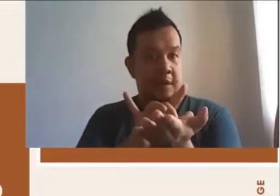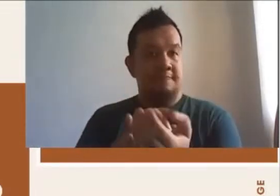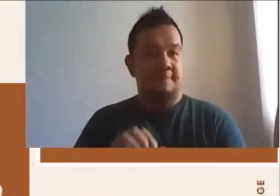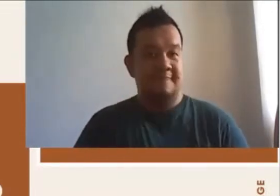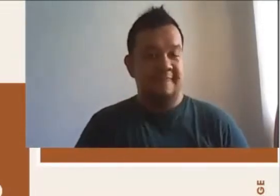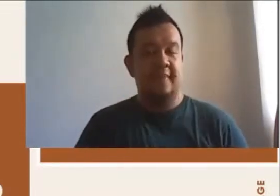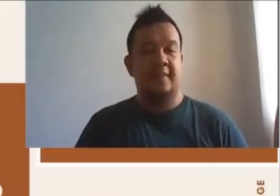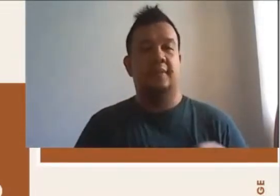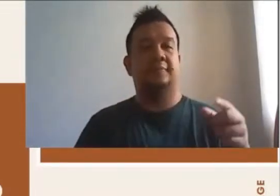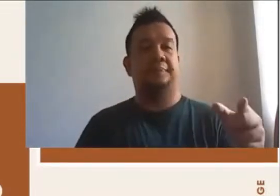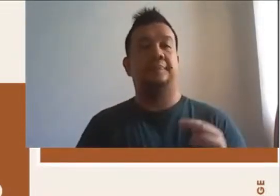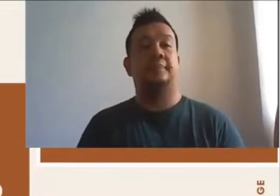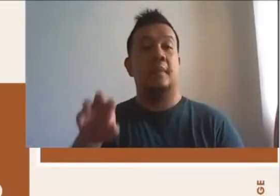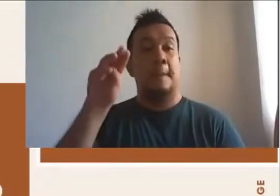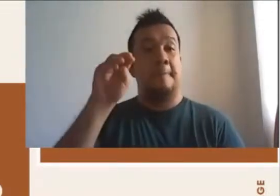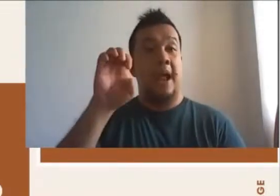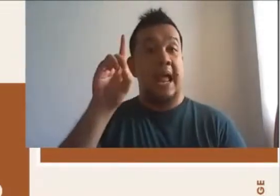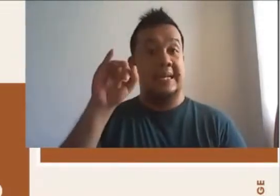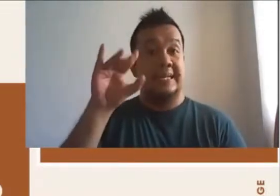Medicine.